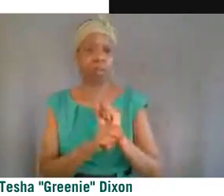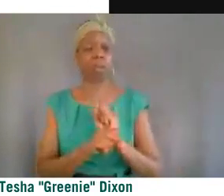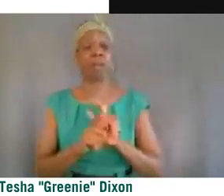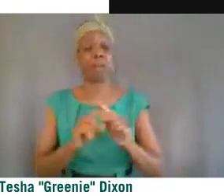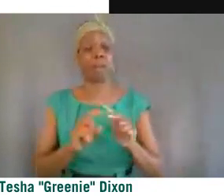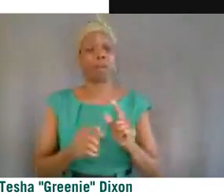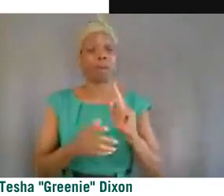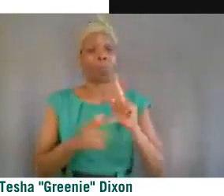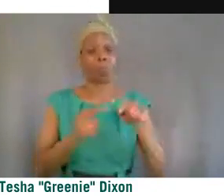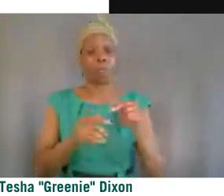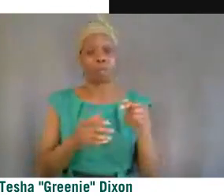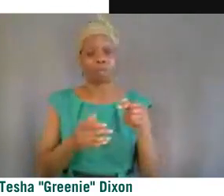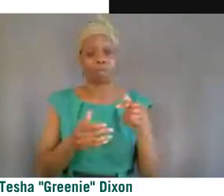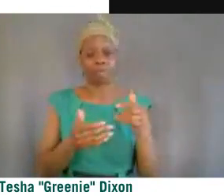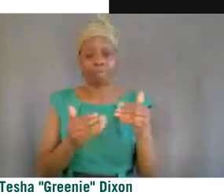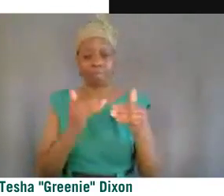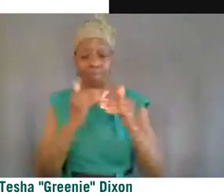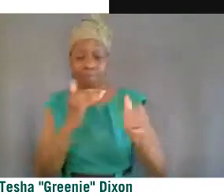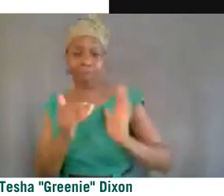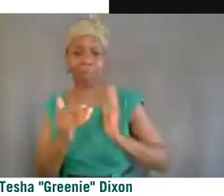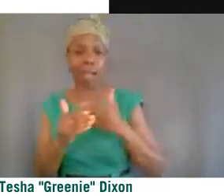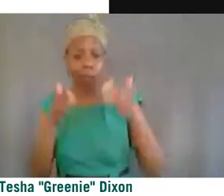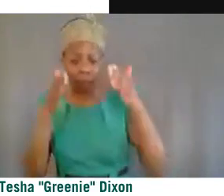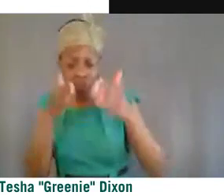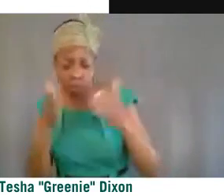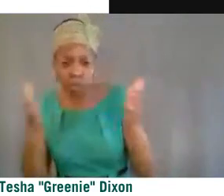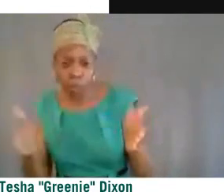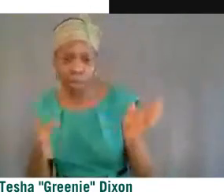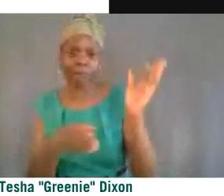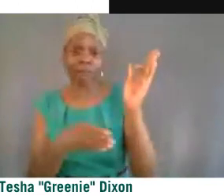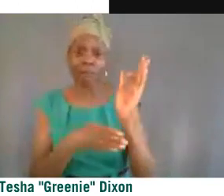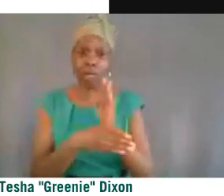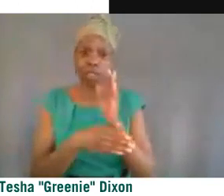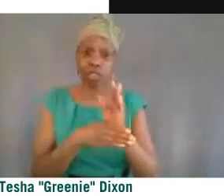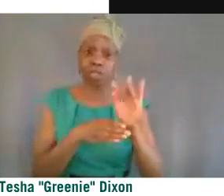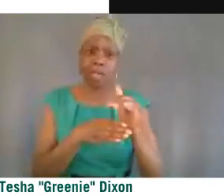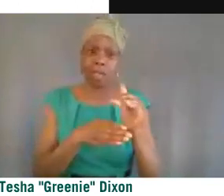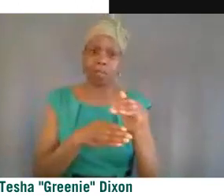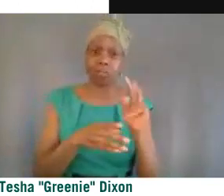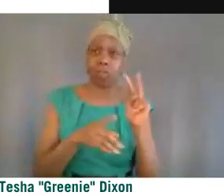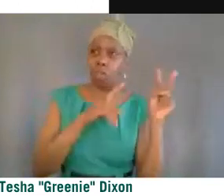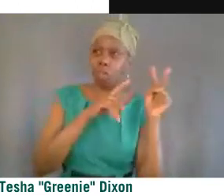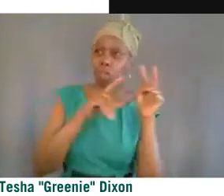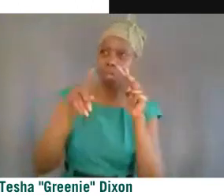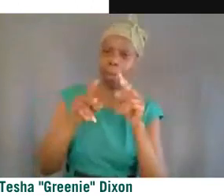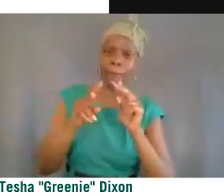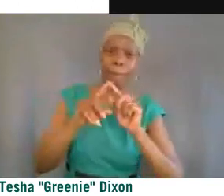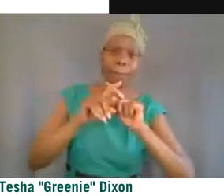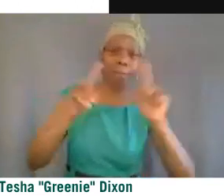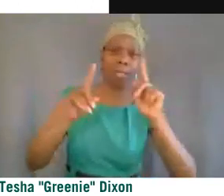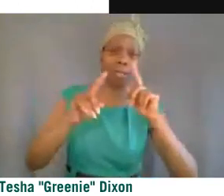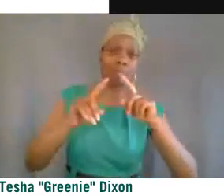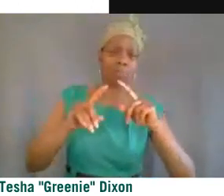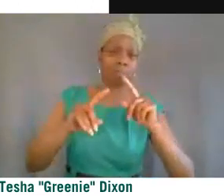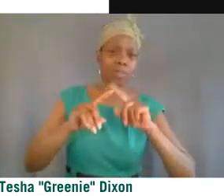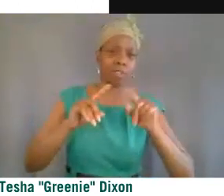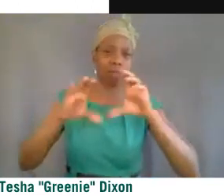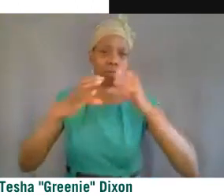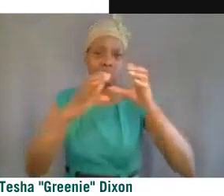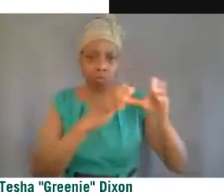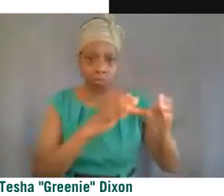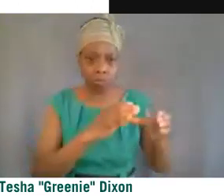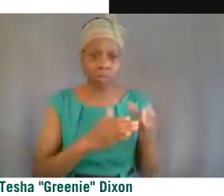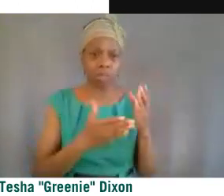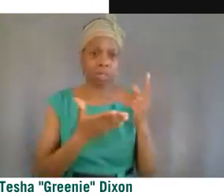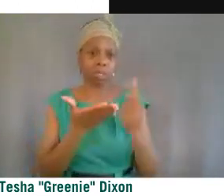when it comes down to it, our focus is function, and function comes in many domains. So those domains being